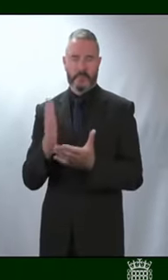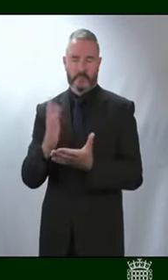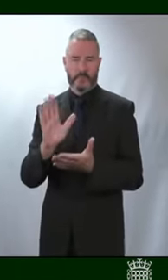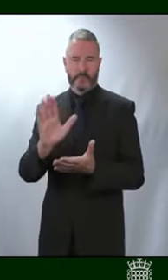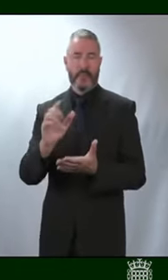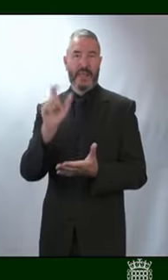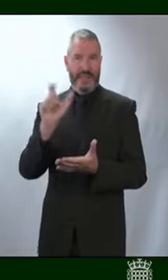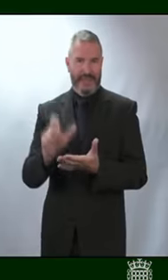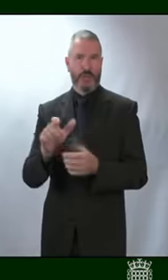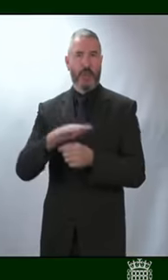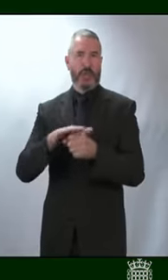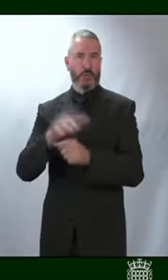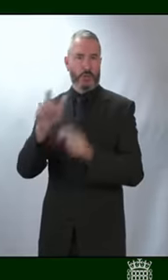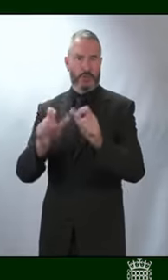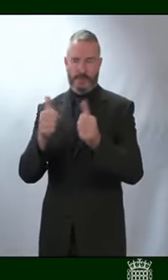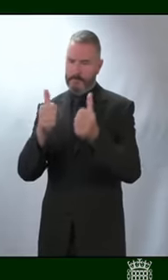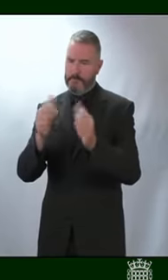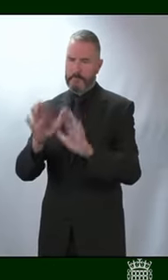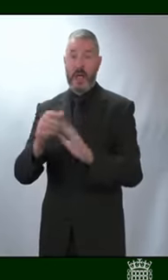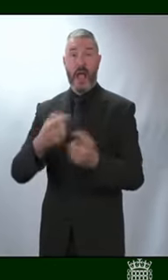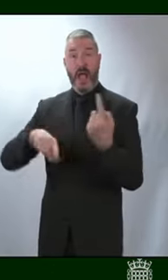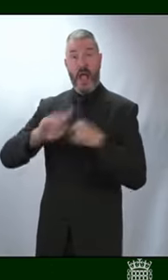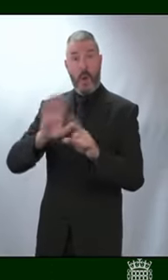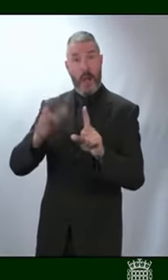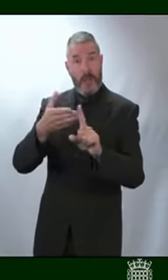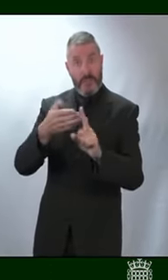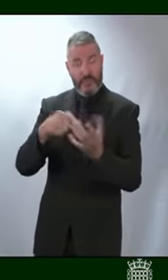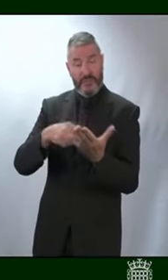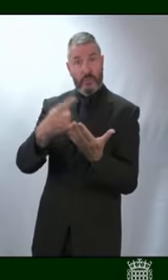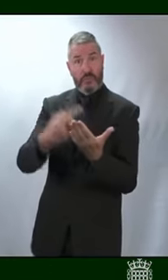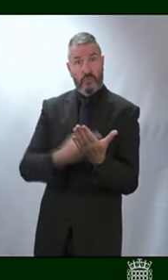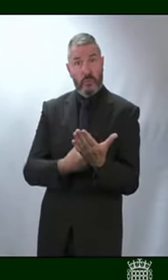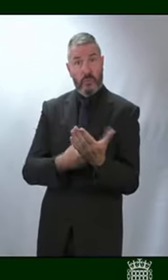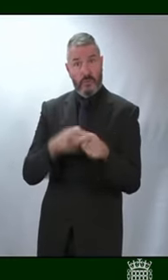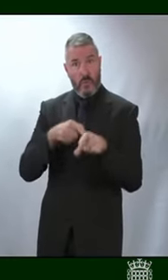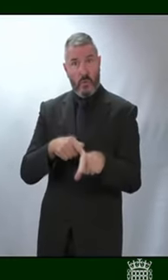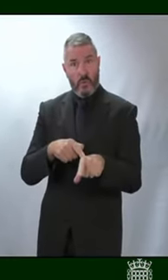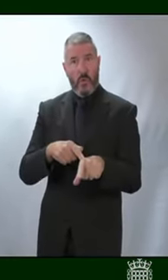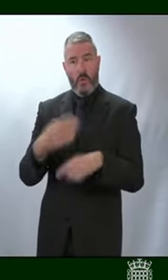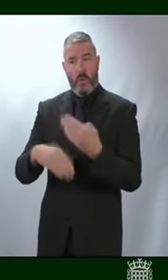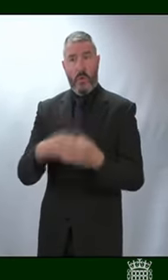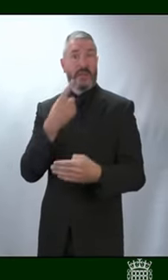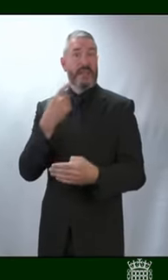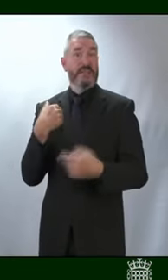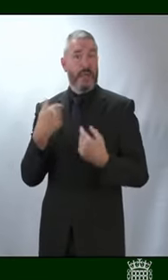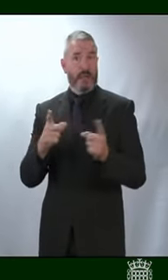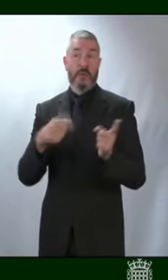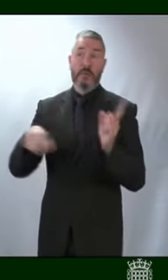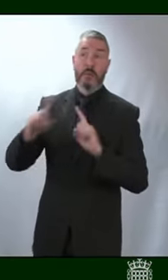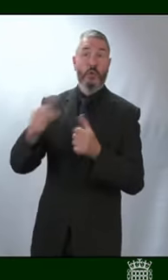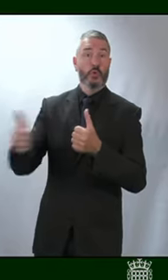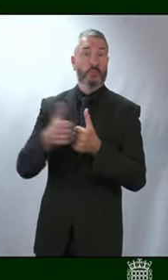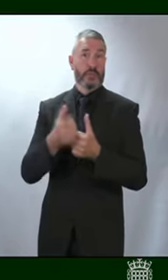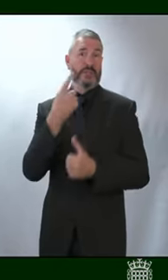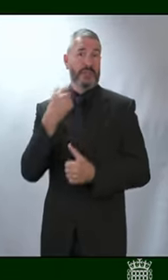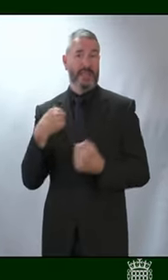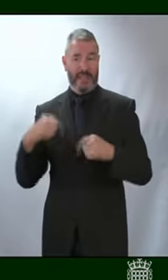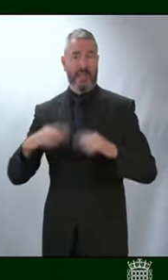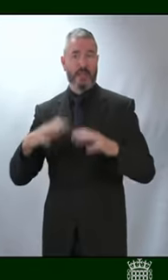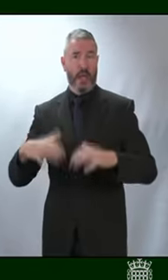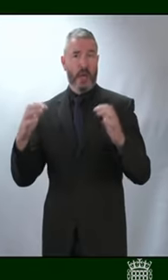his constituents that our purpose and the purpose of the package that I think carried overwhelming support yesterday in this